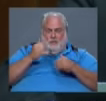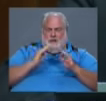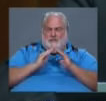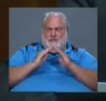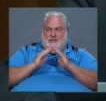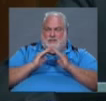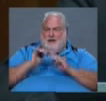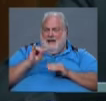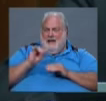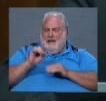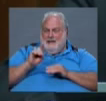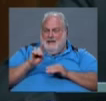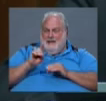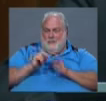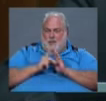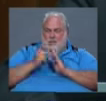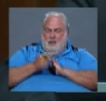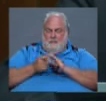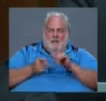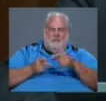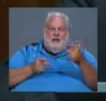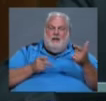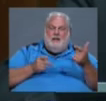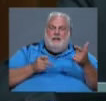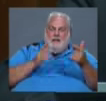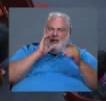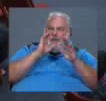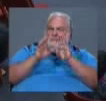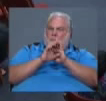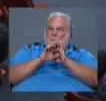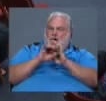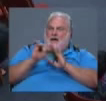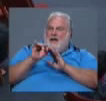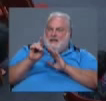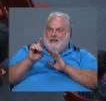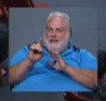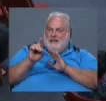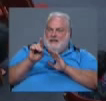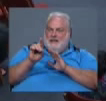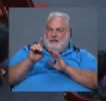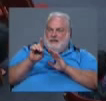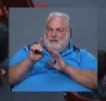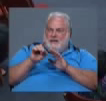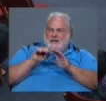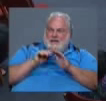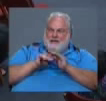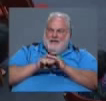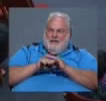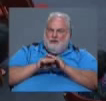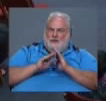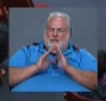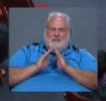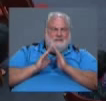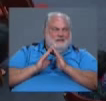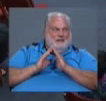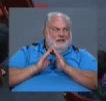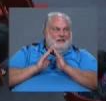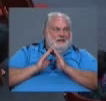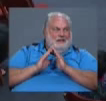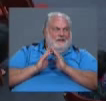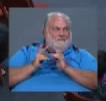ID program. No, the photo ID to get into the city,